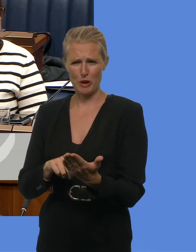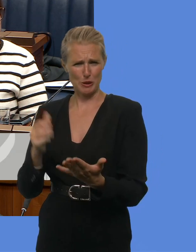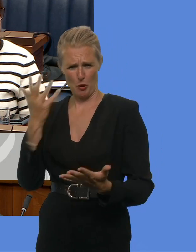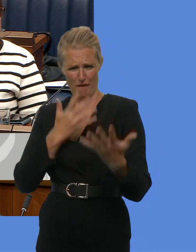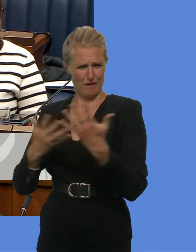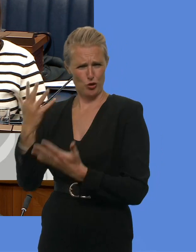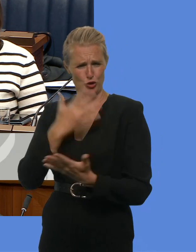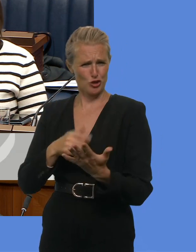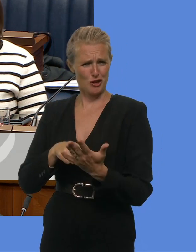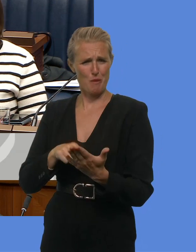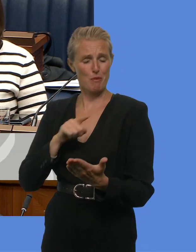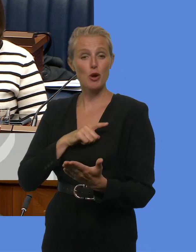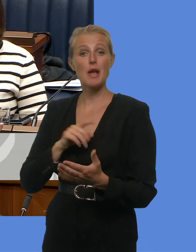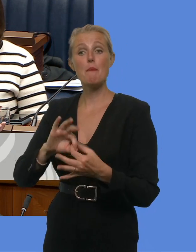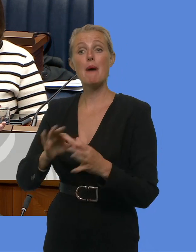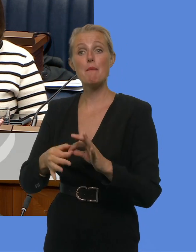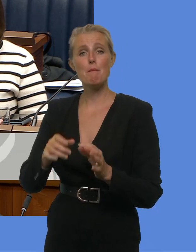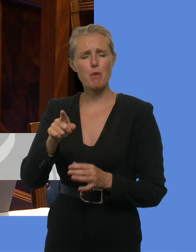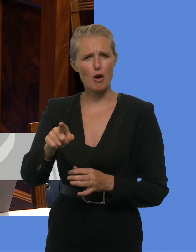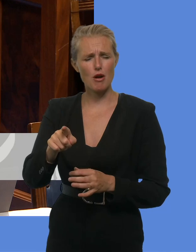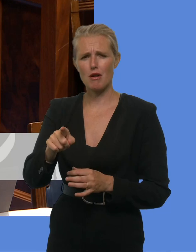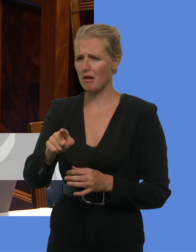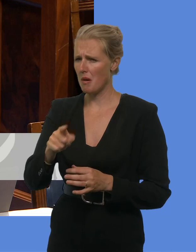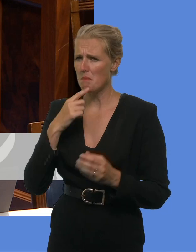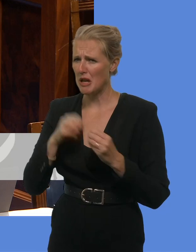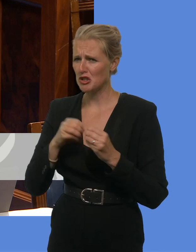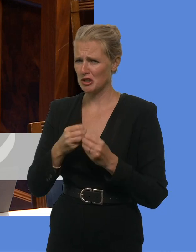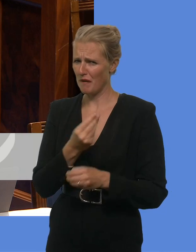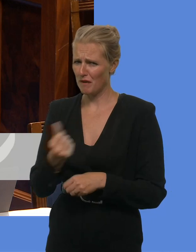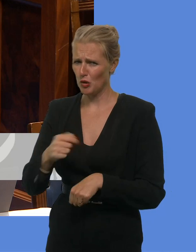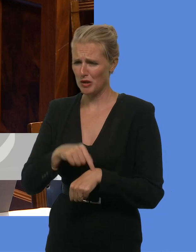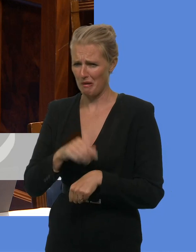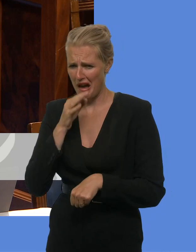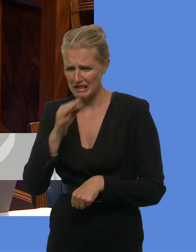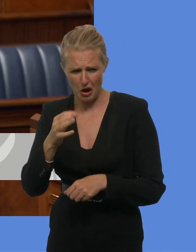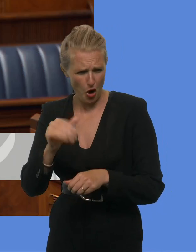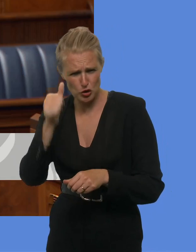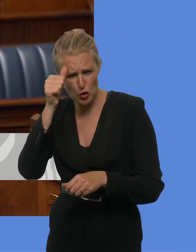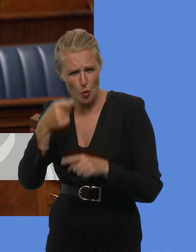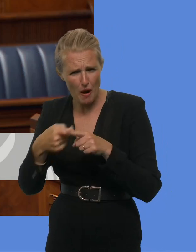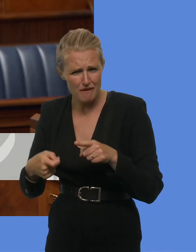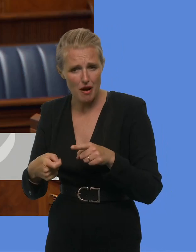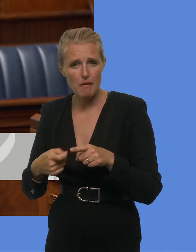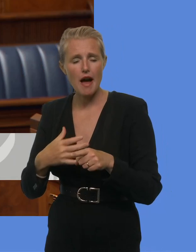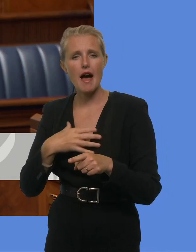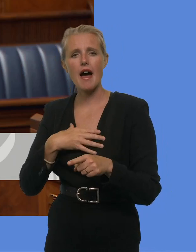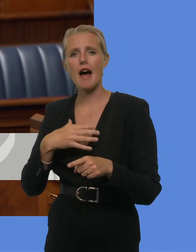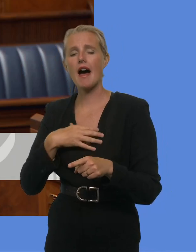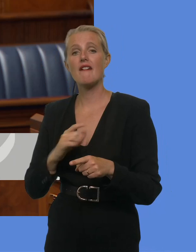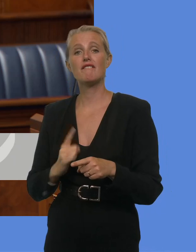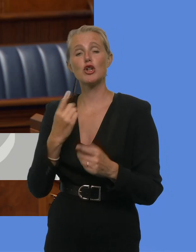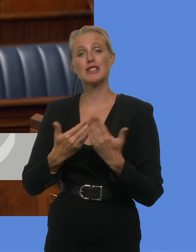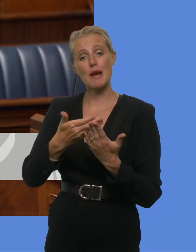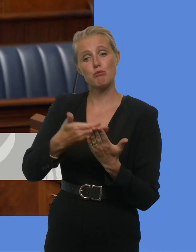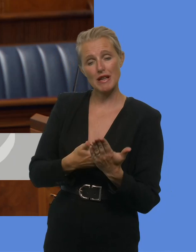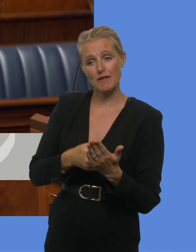the member did reference this a number of times, and I'd asked about where this had come from. So it had come from a first day brief to the committee